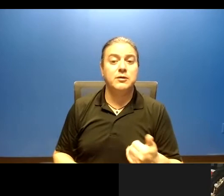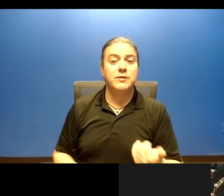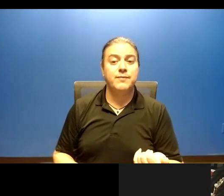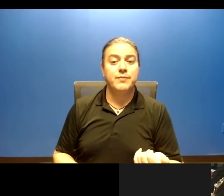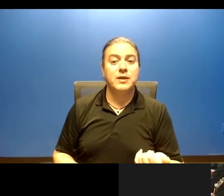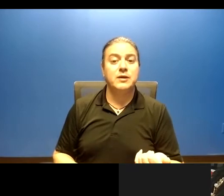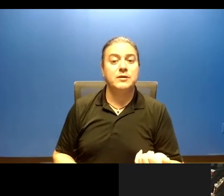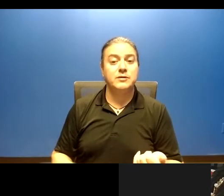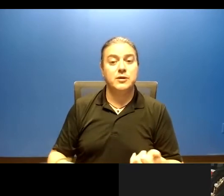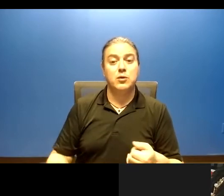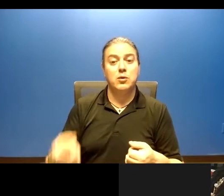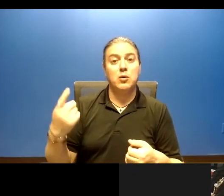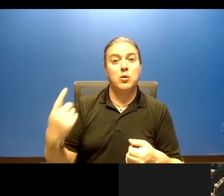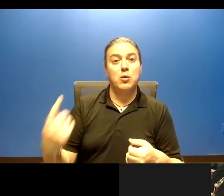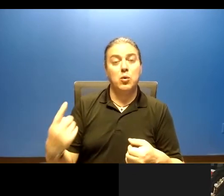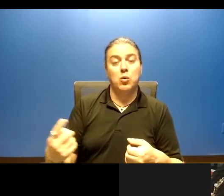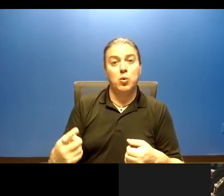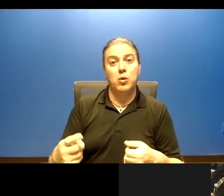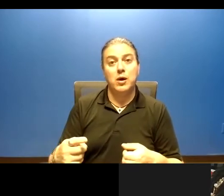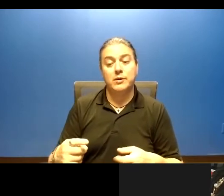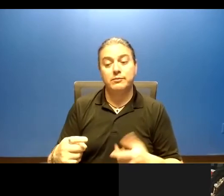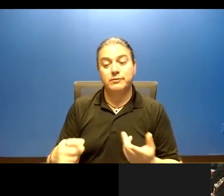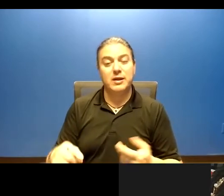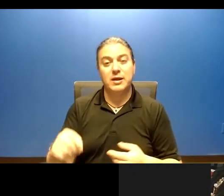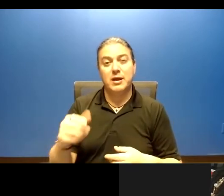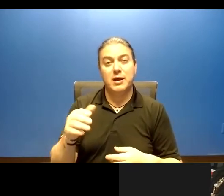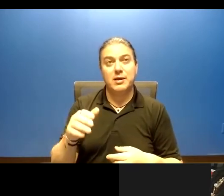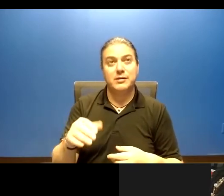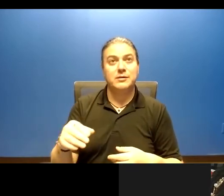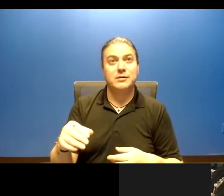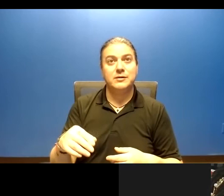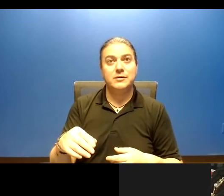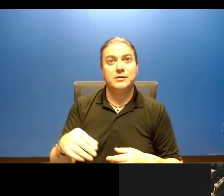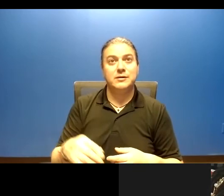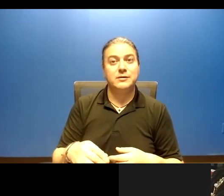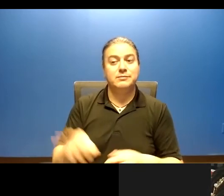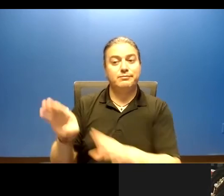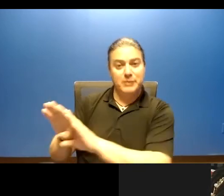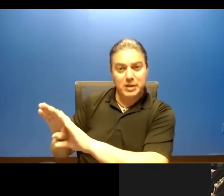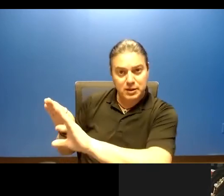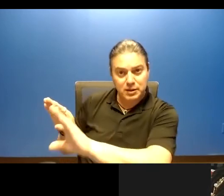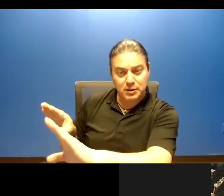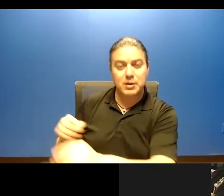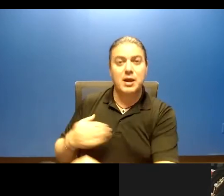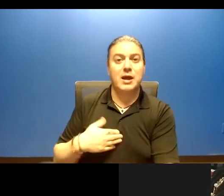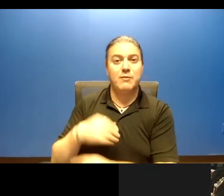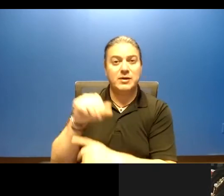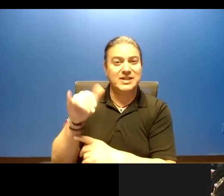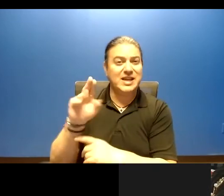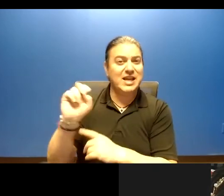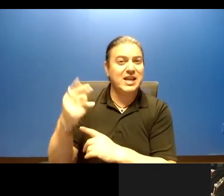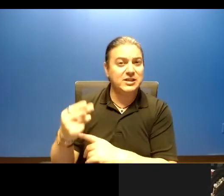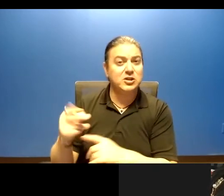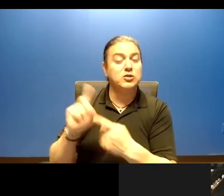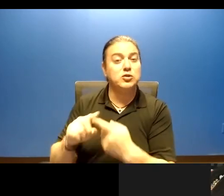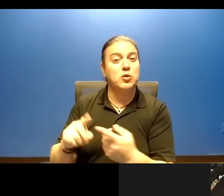about 10 inches so that you have a lot of leeway to accommodate individuals. Not expensive in